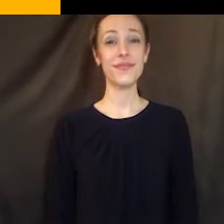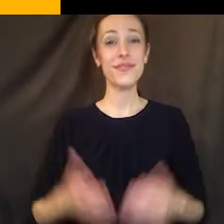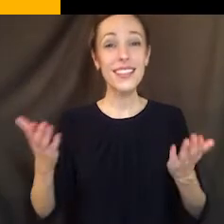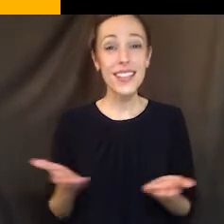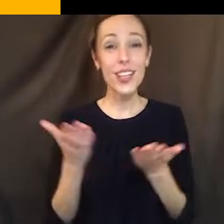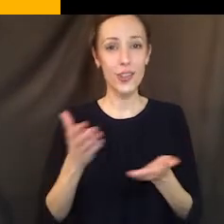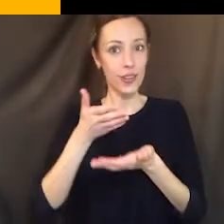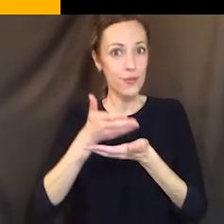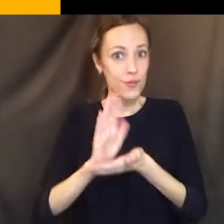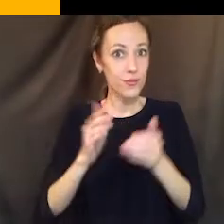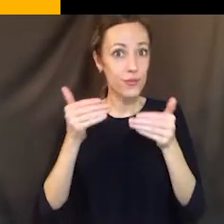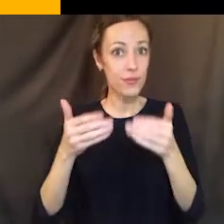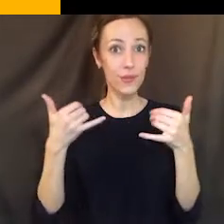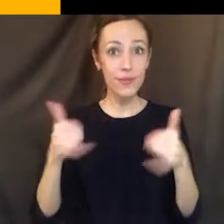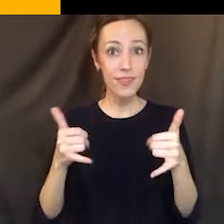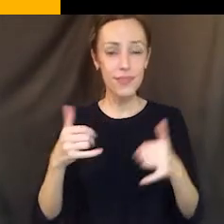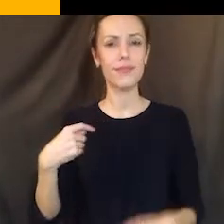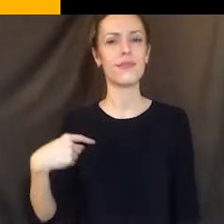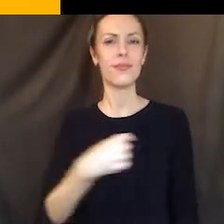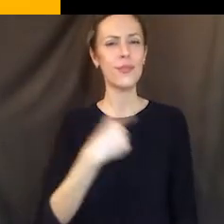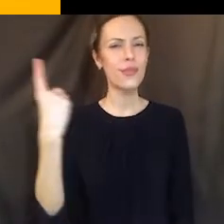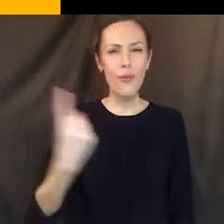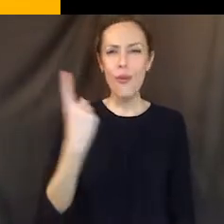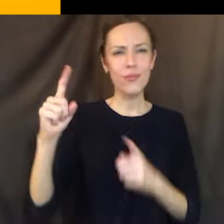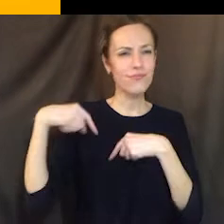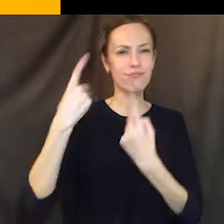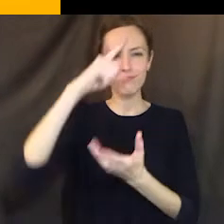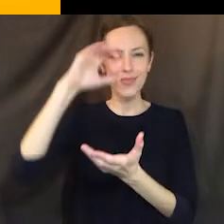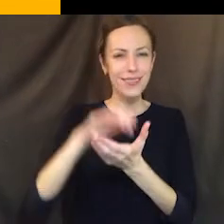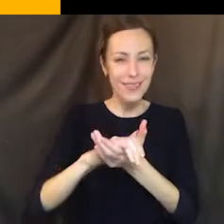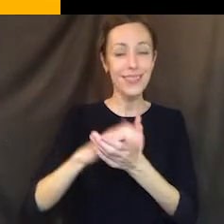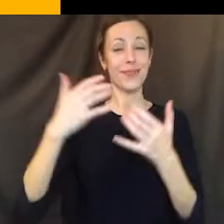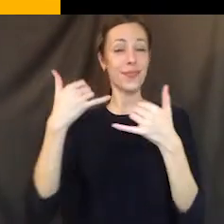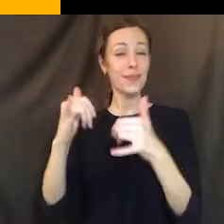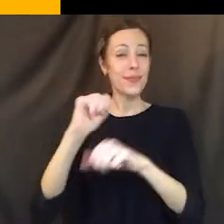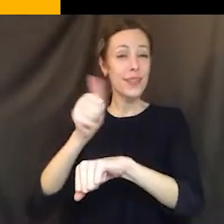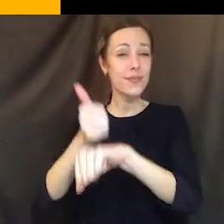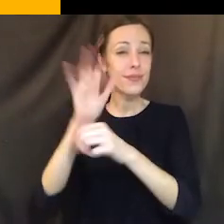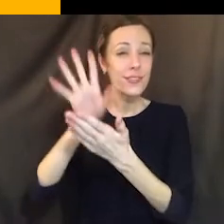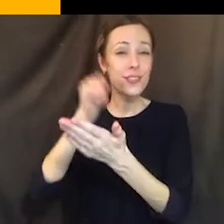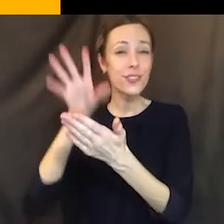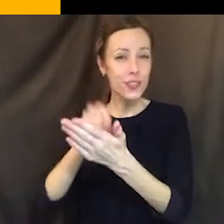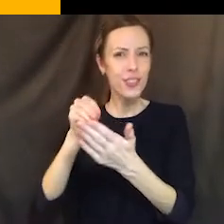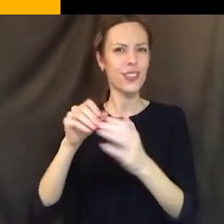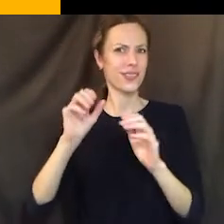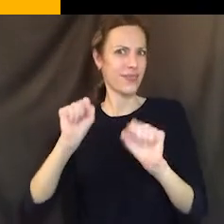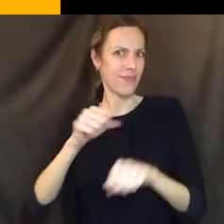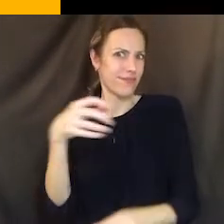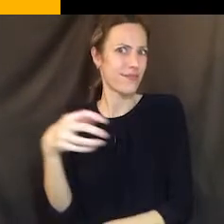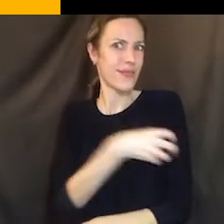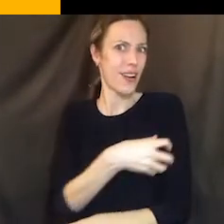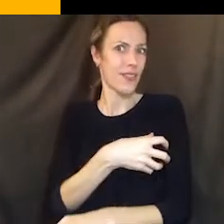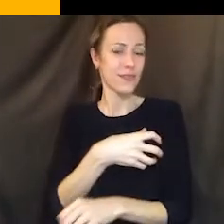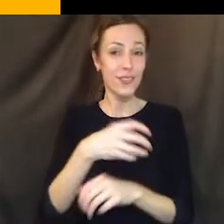At Right to Play, we have always believed in the power of play-based learning to transform children's lives. This continues to be true, especially